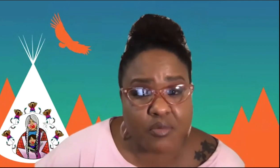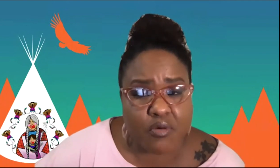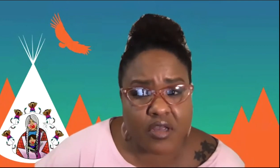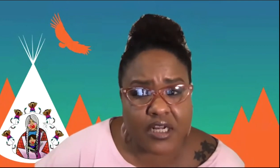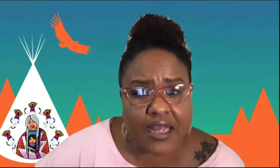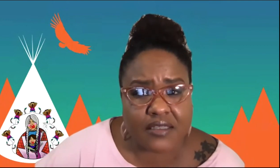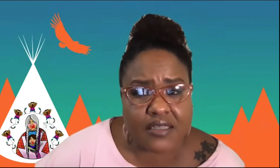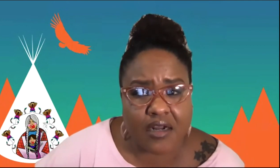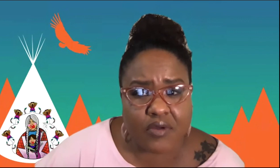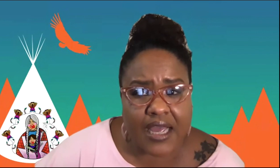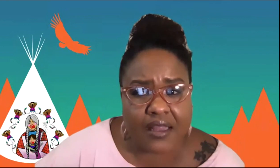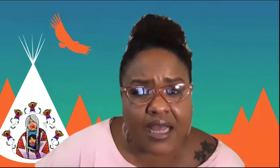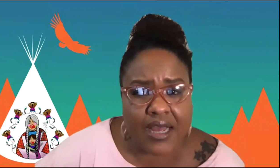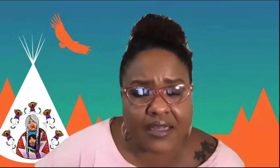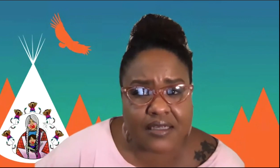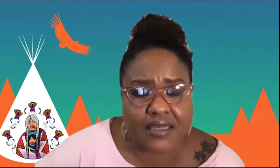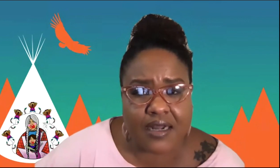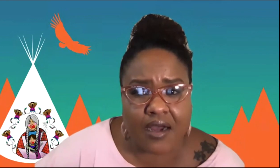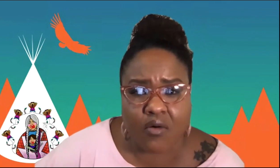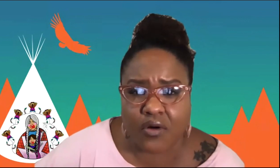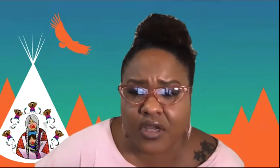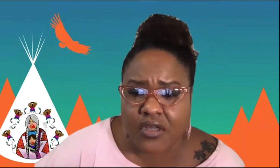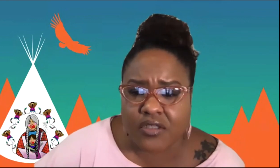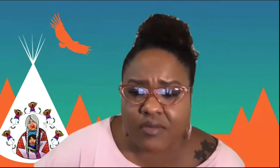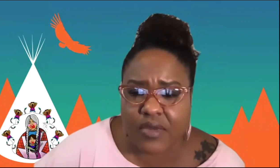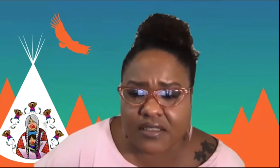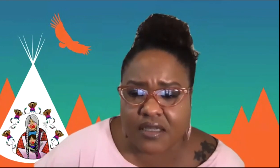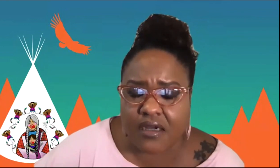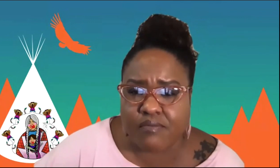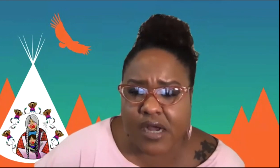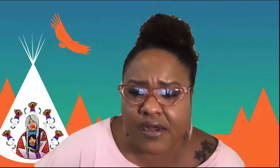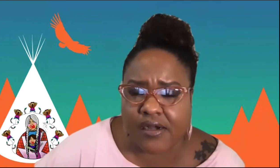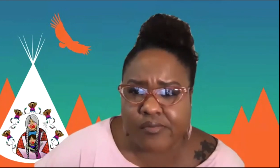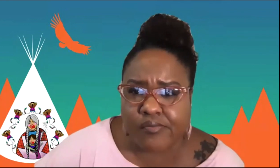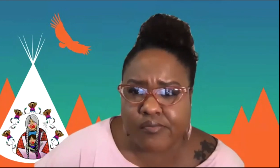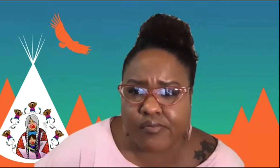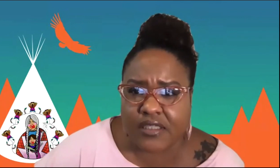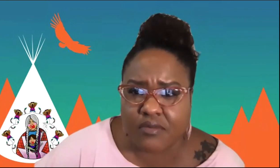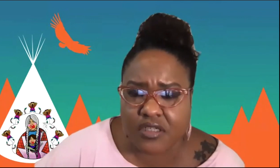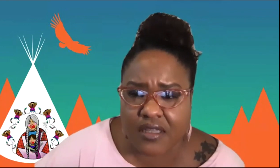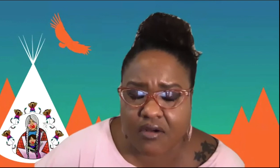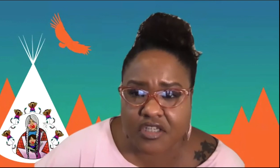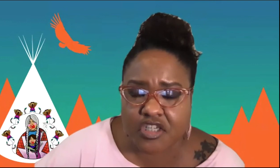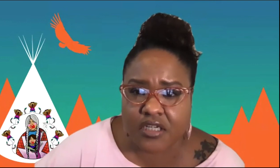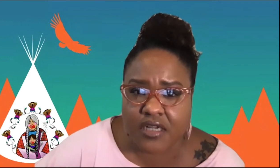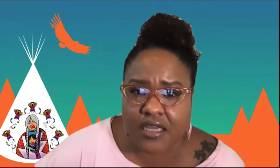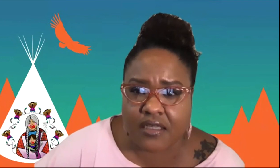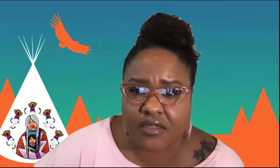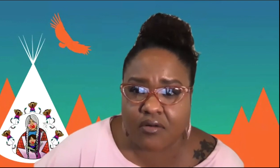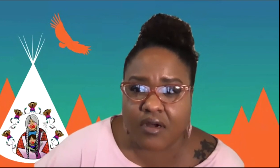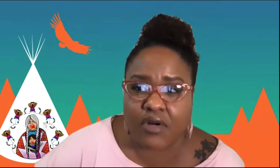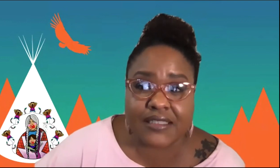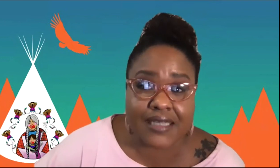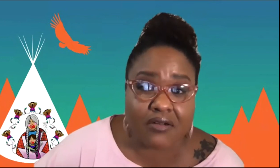censorship or prohibited access. How do we allow access and not hoard? So I'm going to make some assumptions on that question.